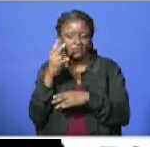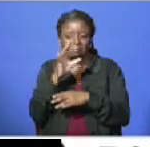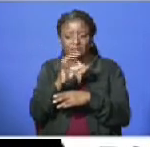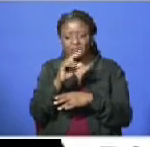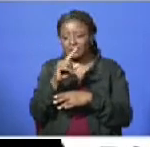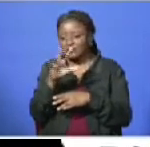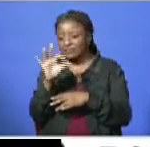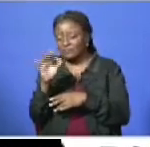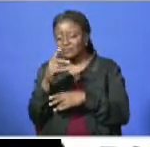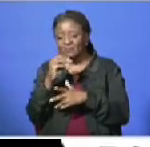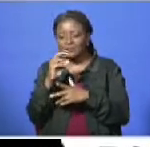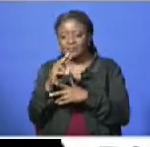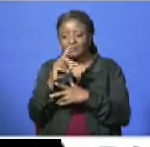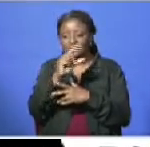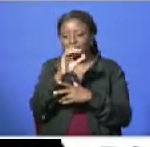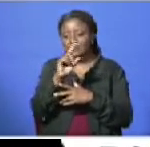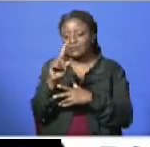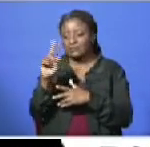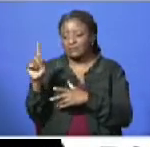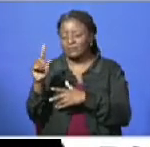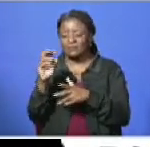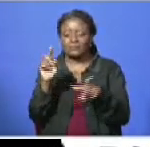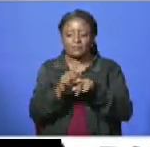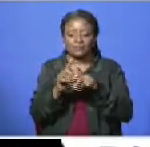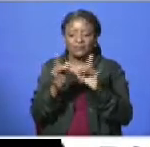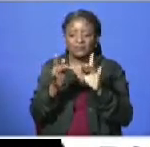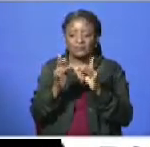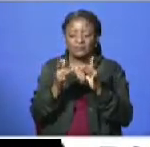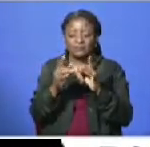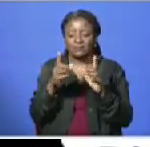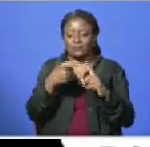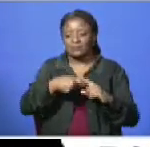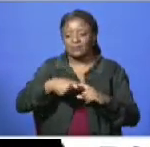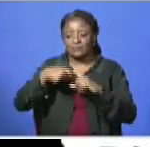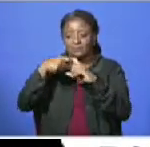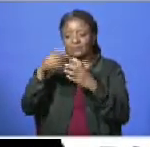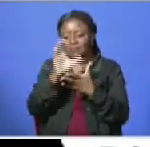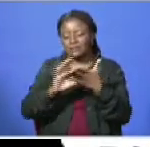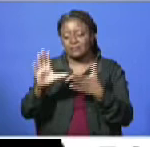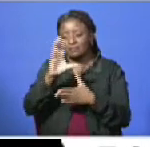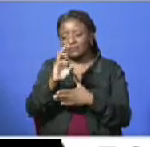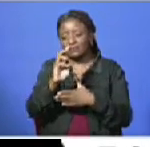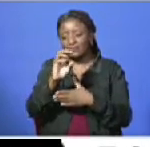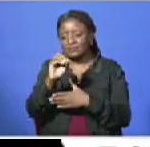919 or 911. You can also contact the detention center at